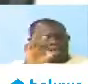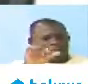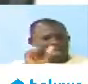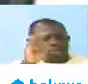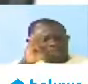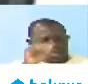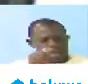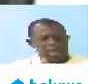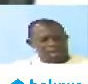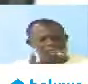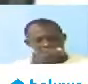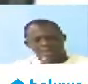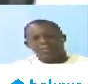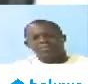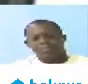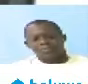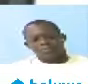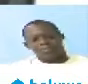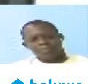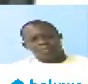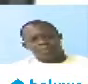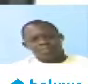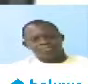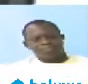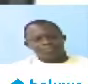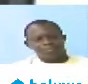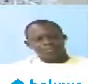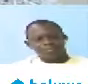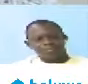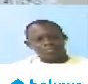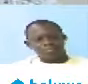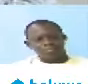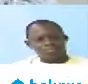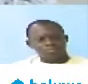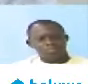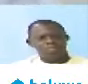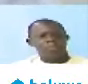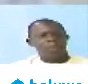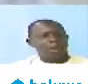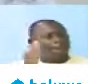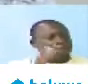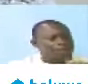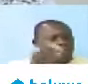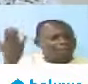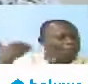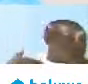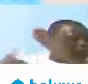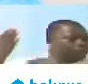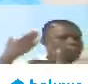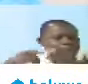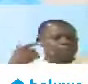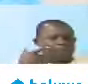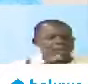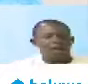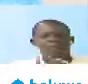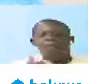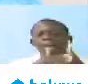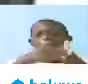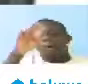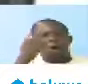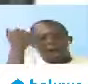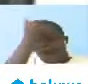Mataba. Dunia fanna be ni dunda yeka hadama dingu jibe lefonya ida. In those days, there are many African leaders